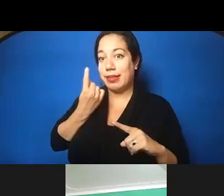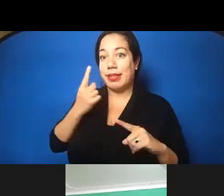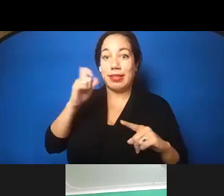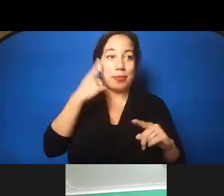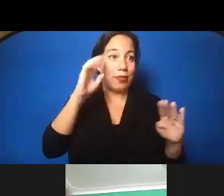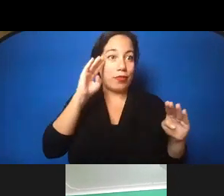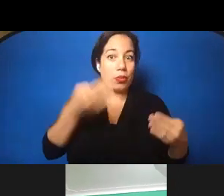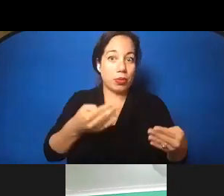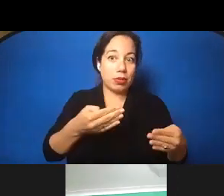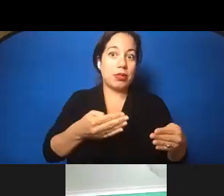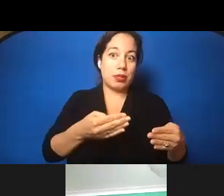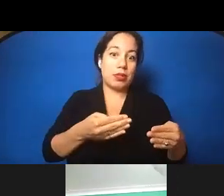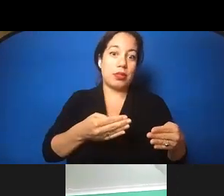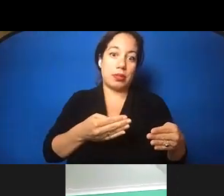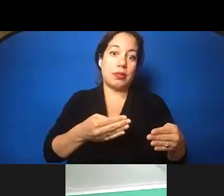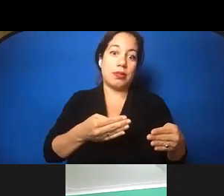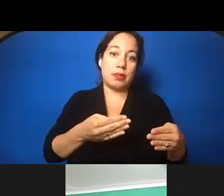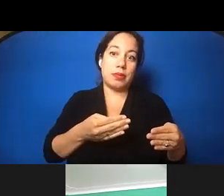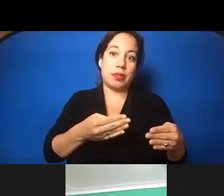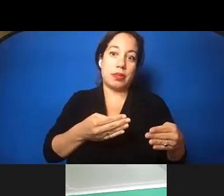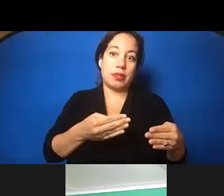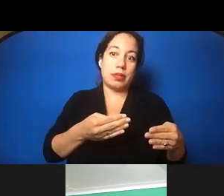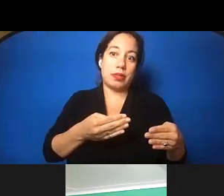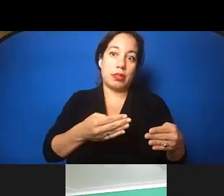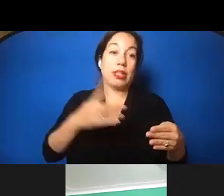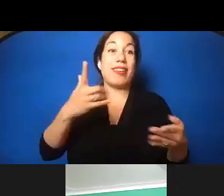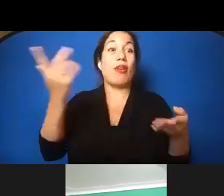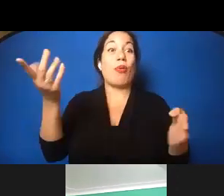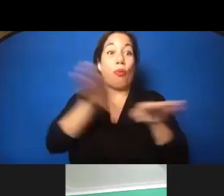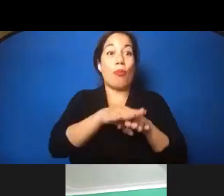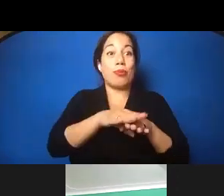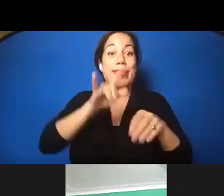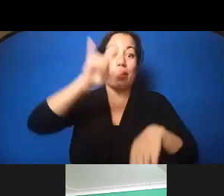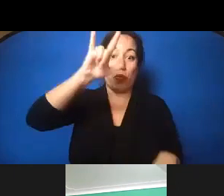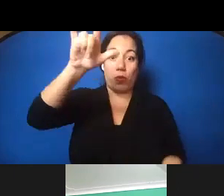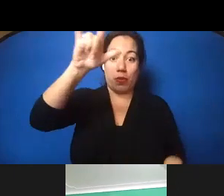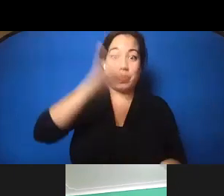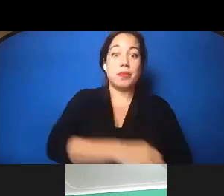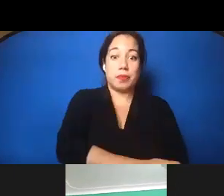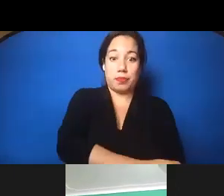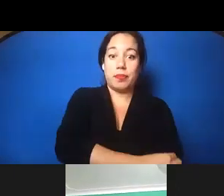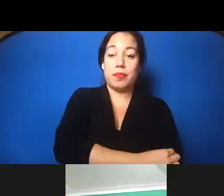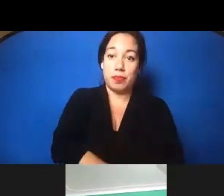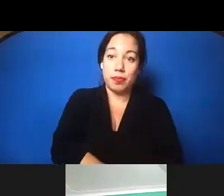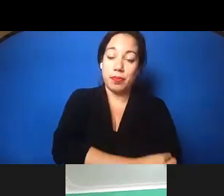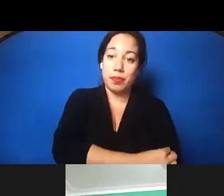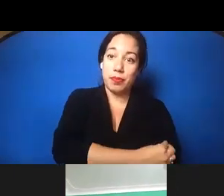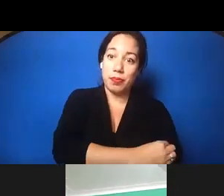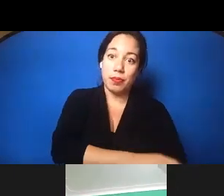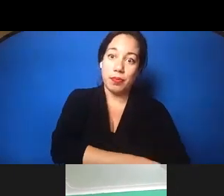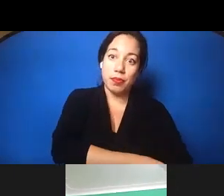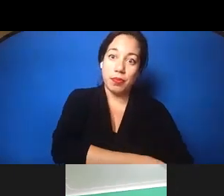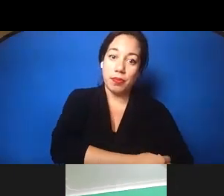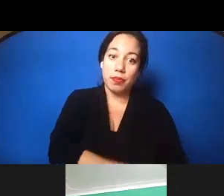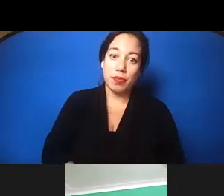shut down the Juba International Airport. It was through our initiative that we were able to say, look, we want our farmers to continue